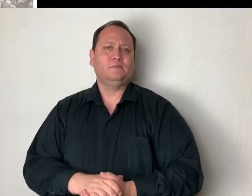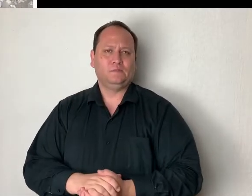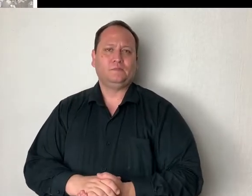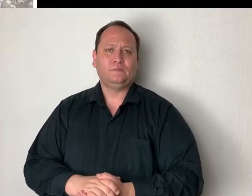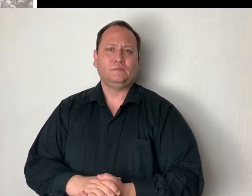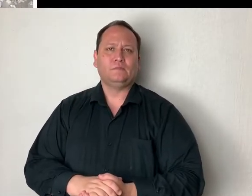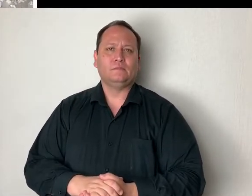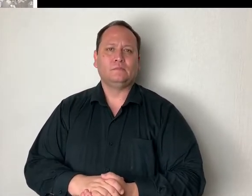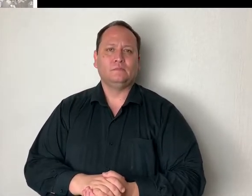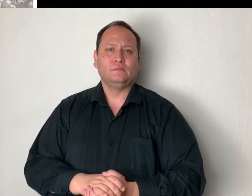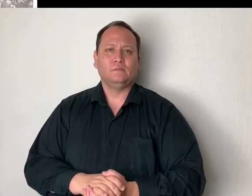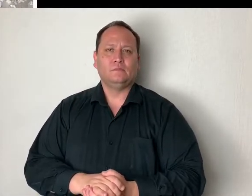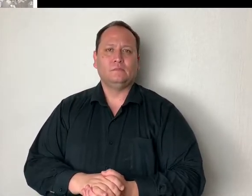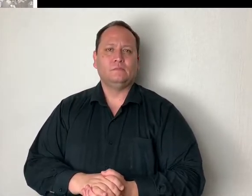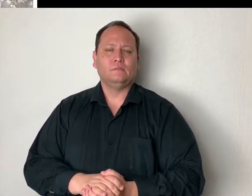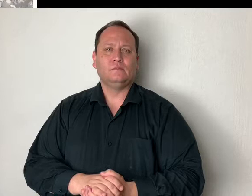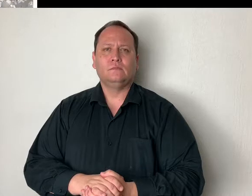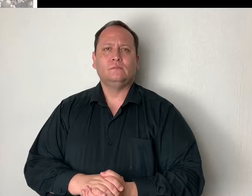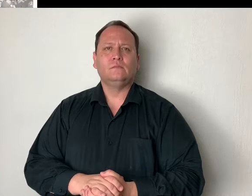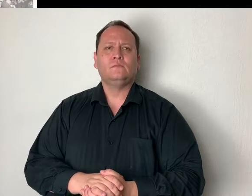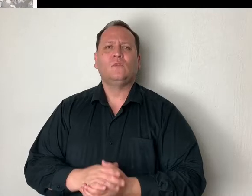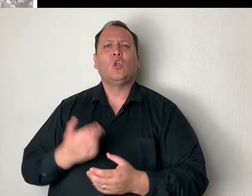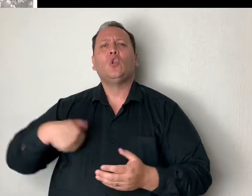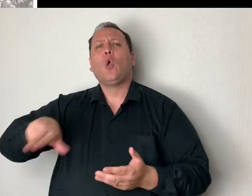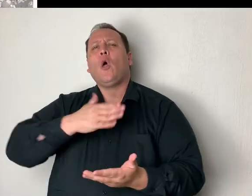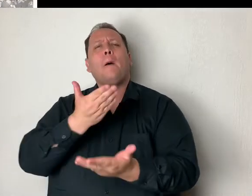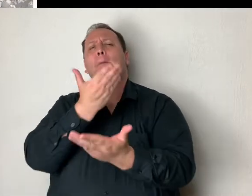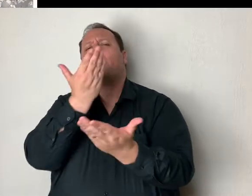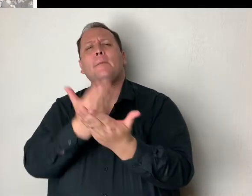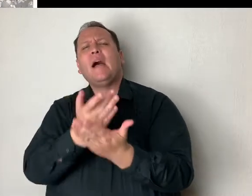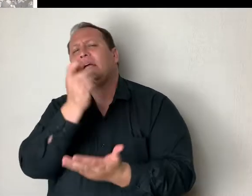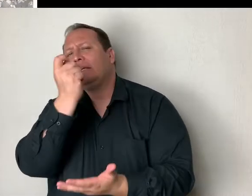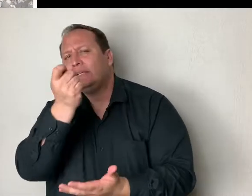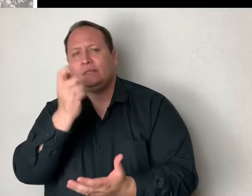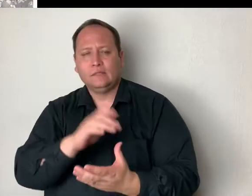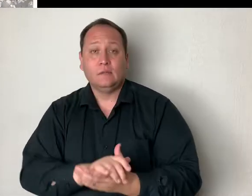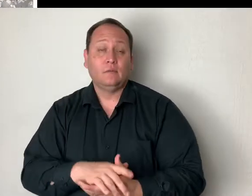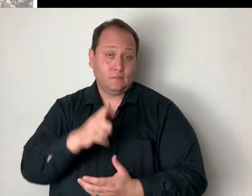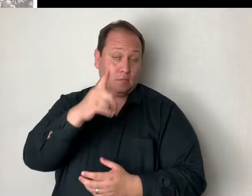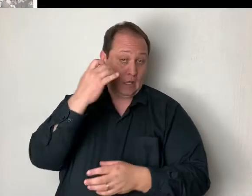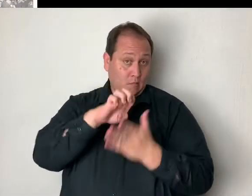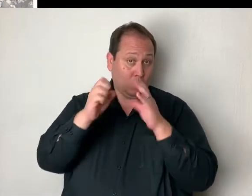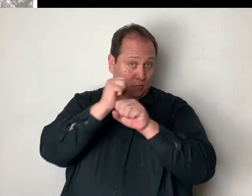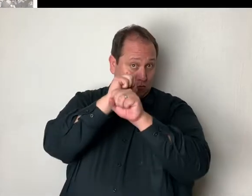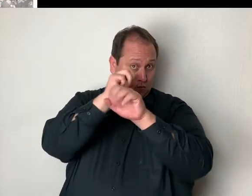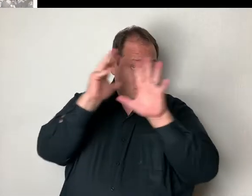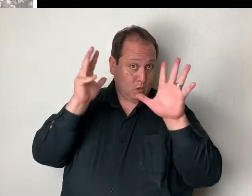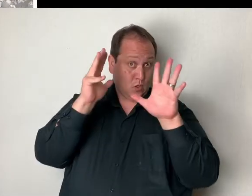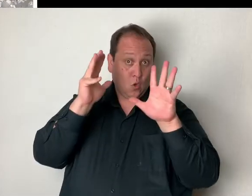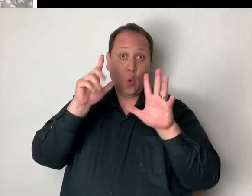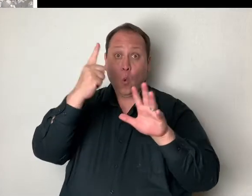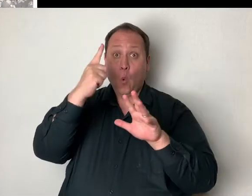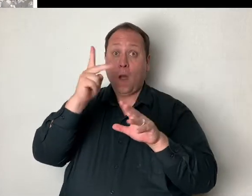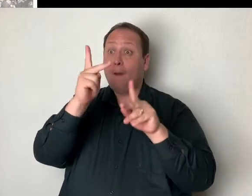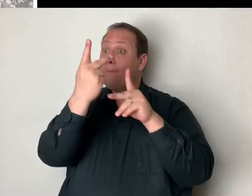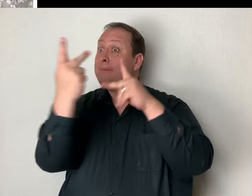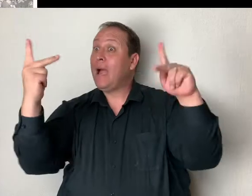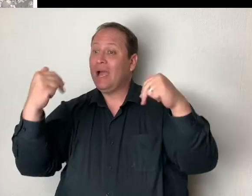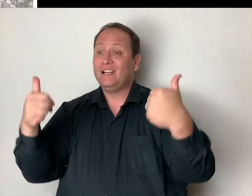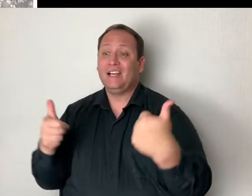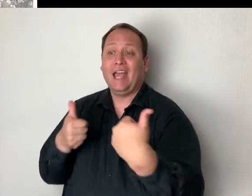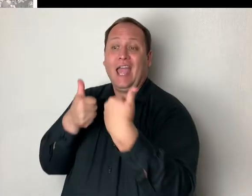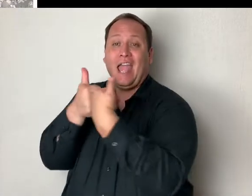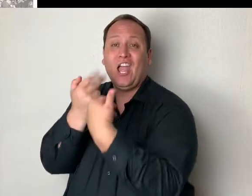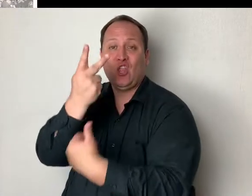So what we're proposing, if you can imagine this as one binational park, the Border Patrol,